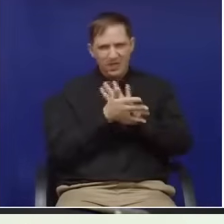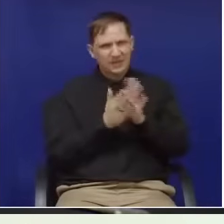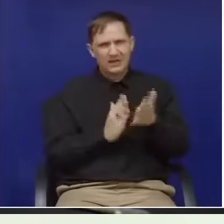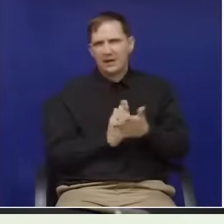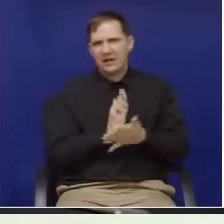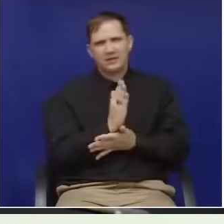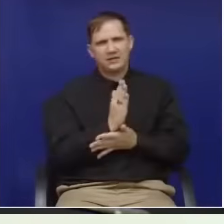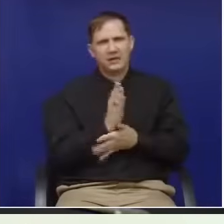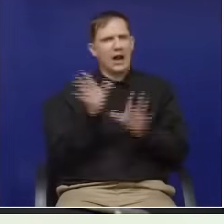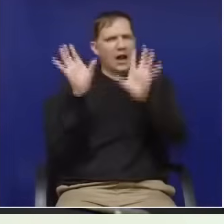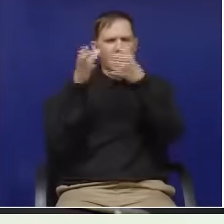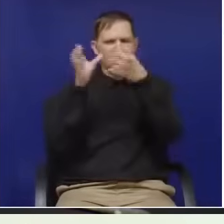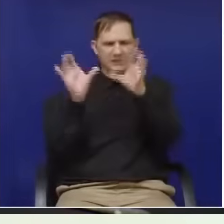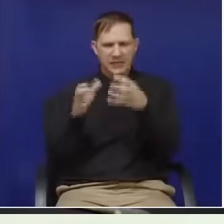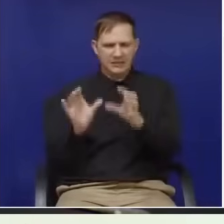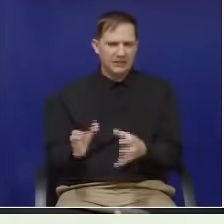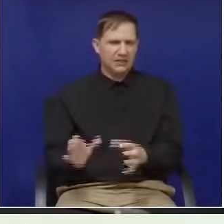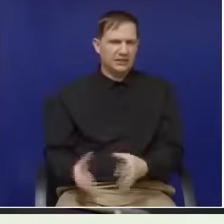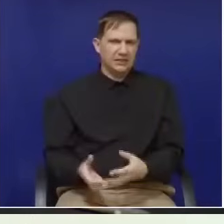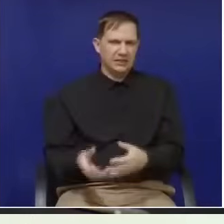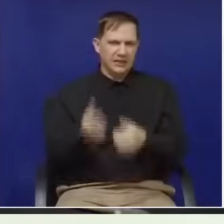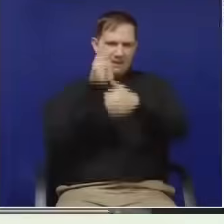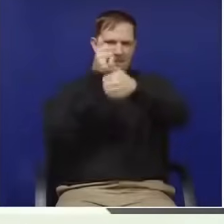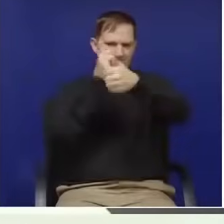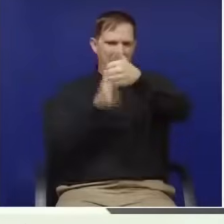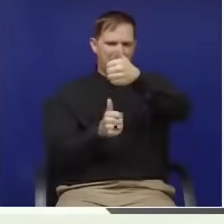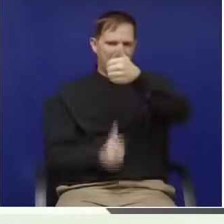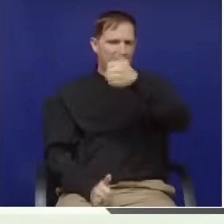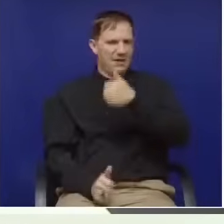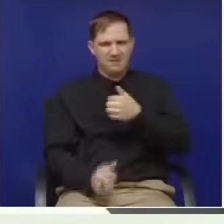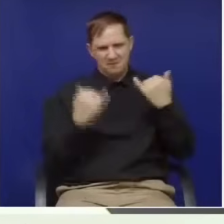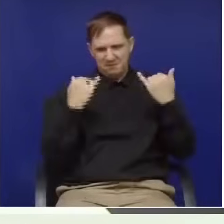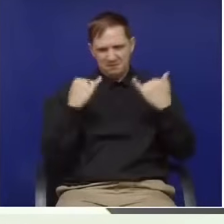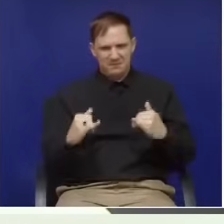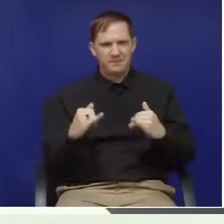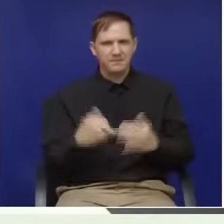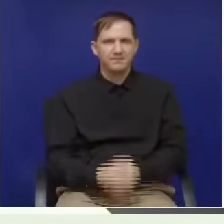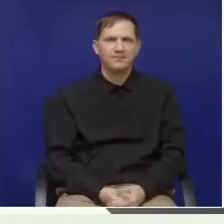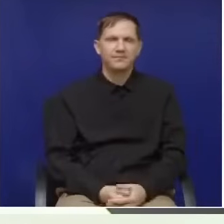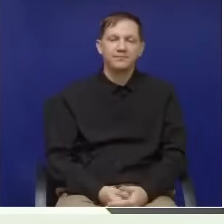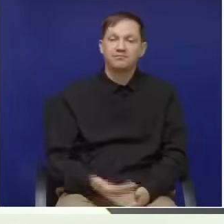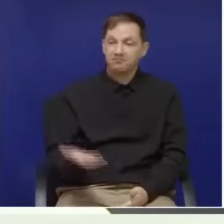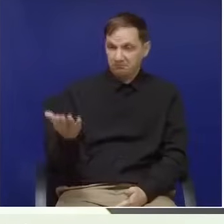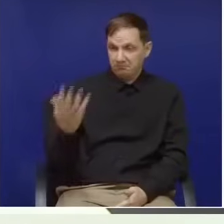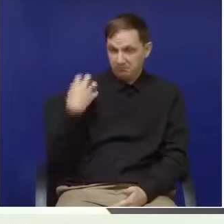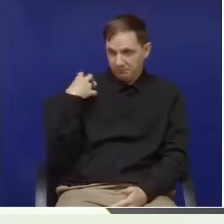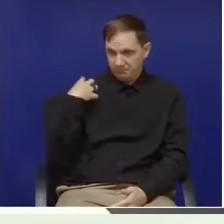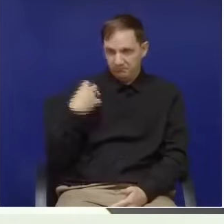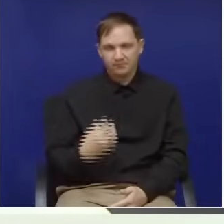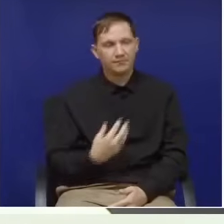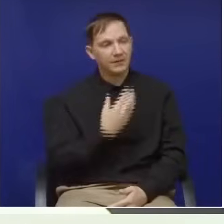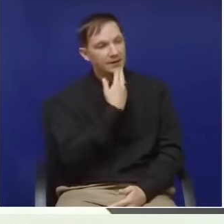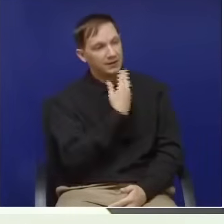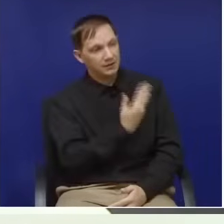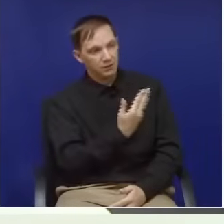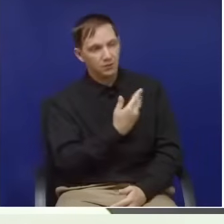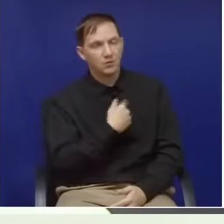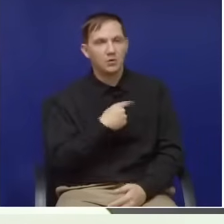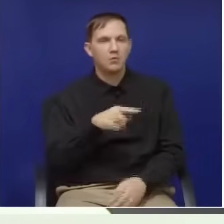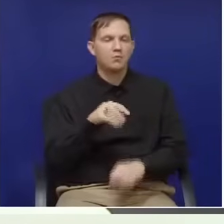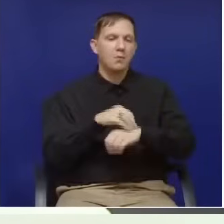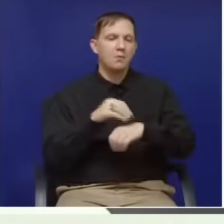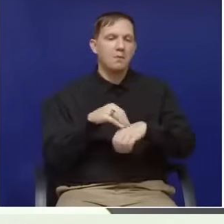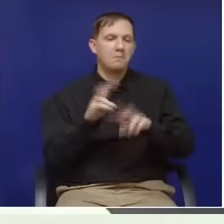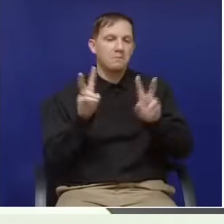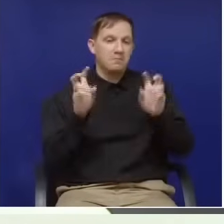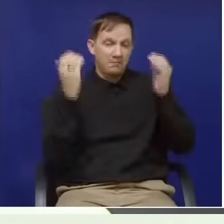system. Honorable Minister. Thank you very much. The issue of magistrates, it